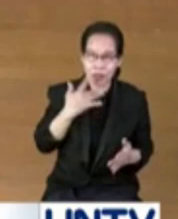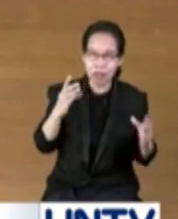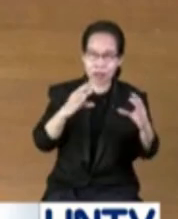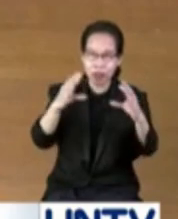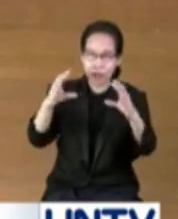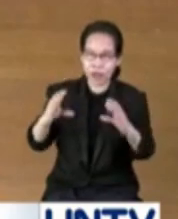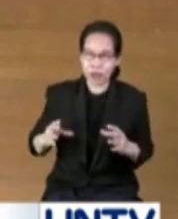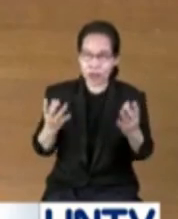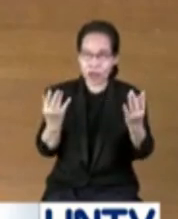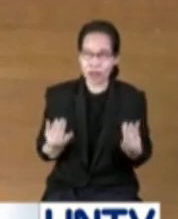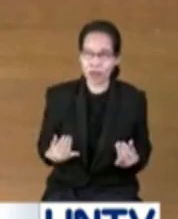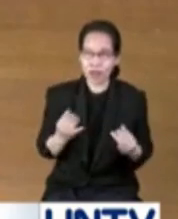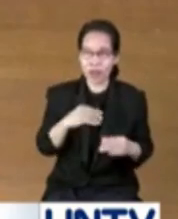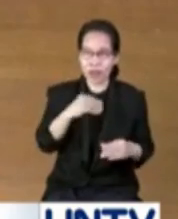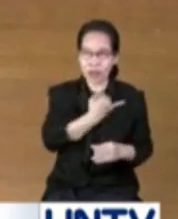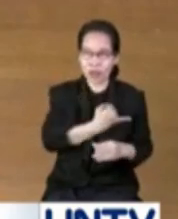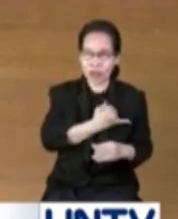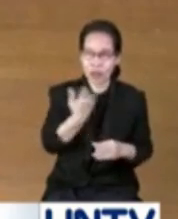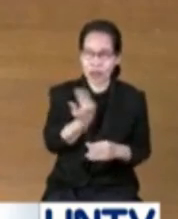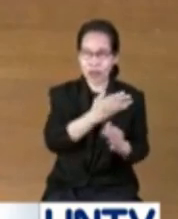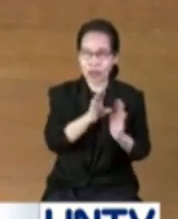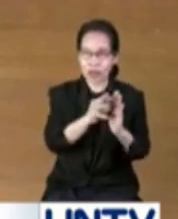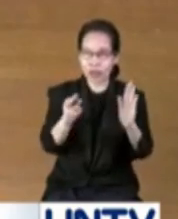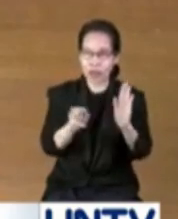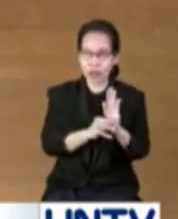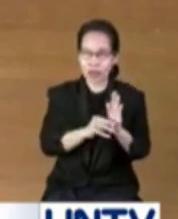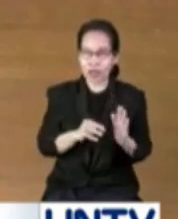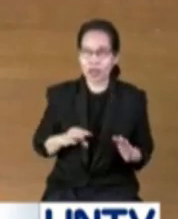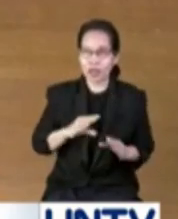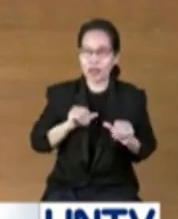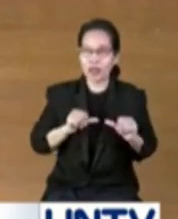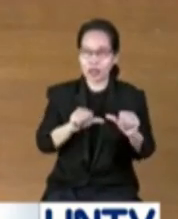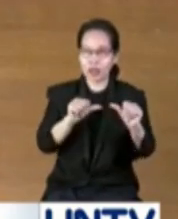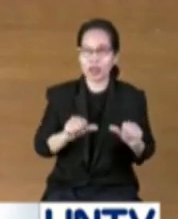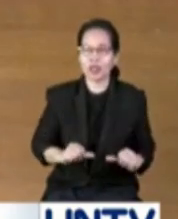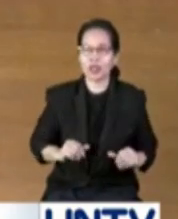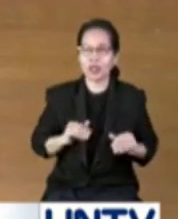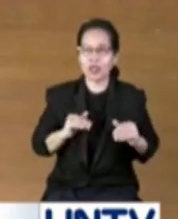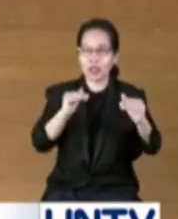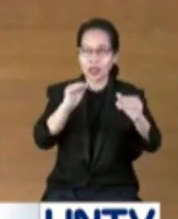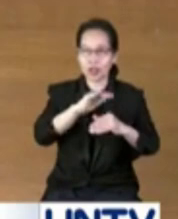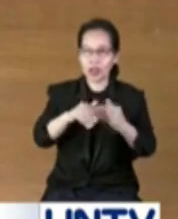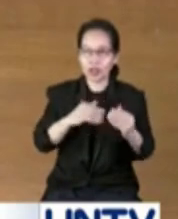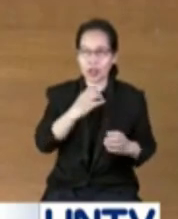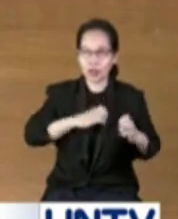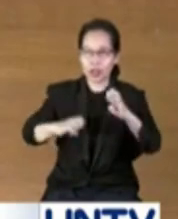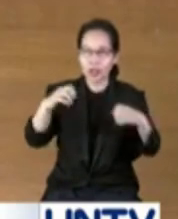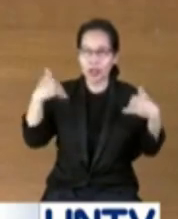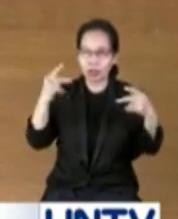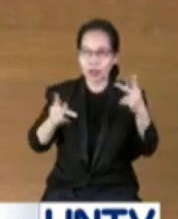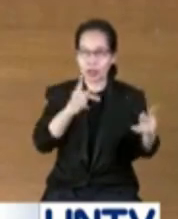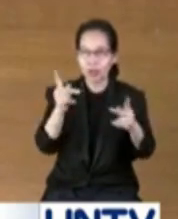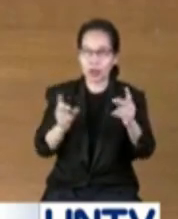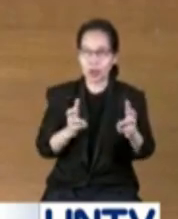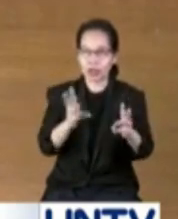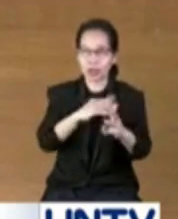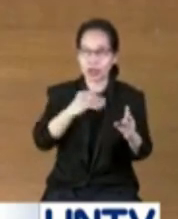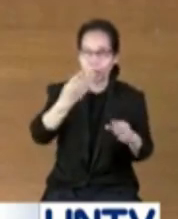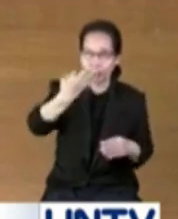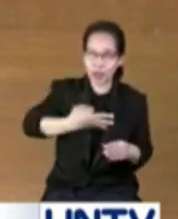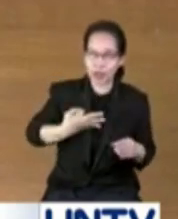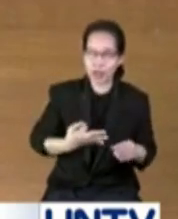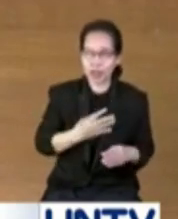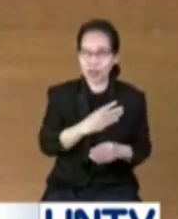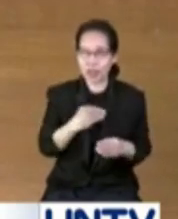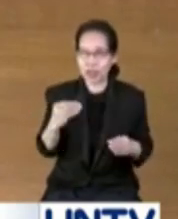integrated into our curriculum. We continue to exhaust all efforts to keep our young people away from the sinister influences